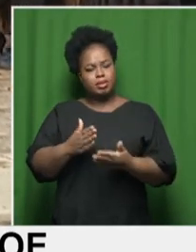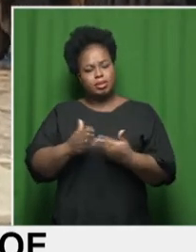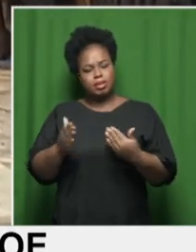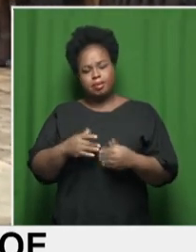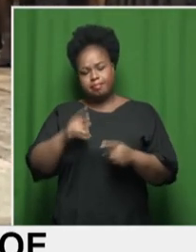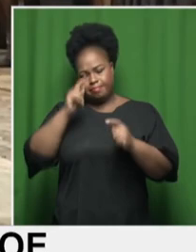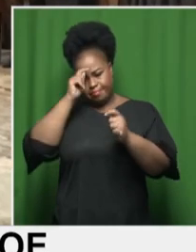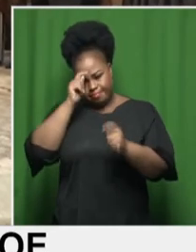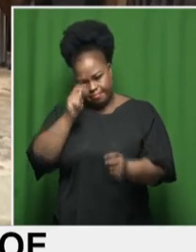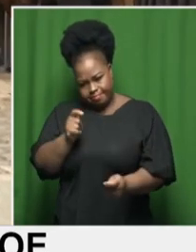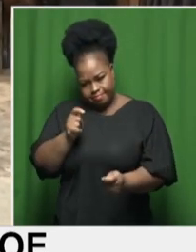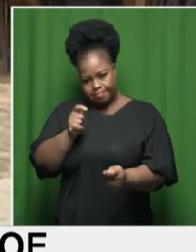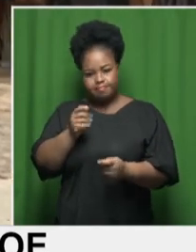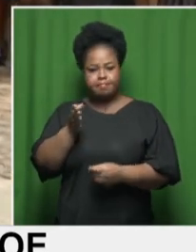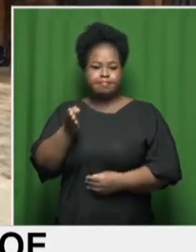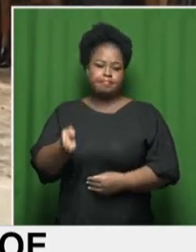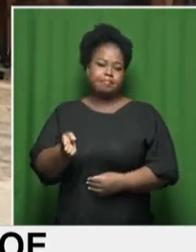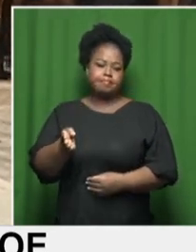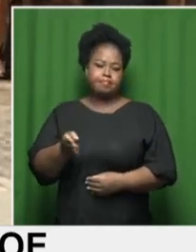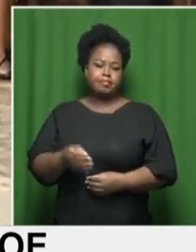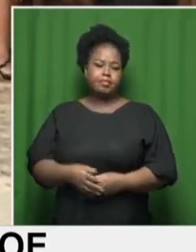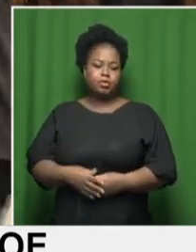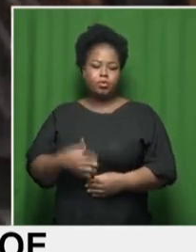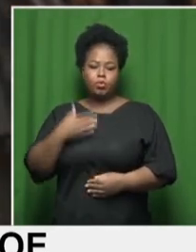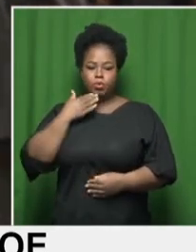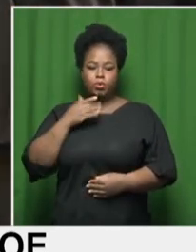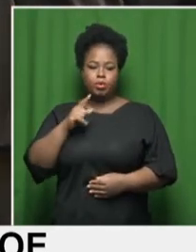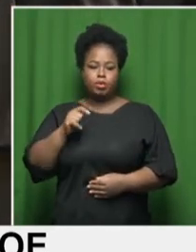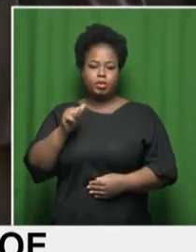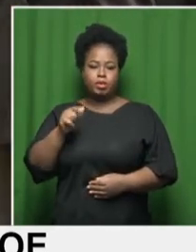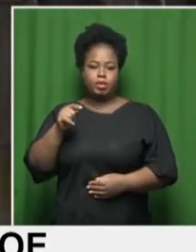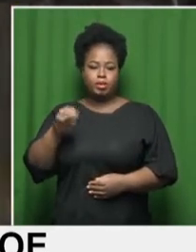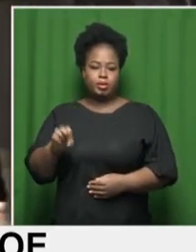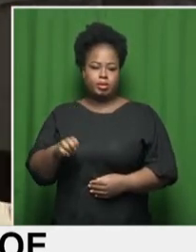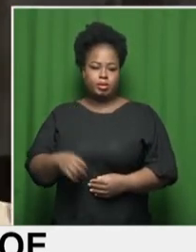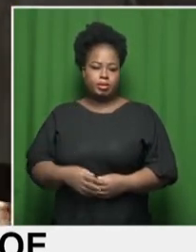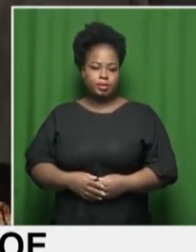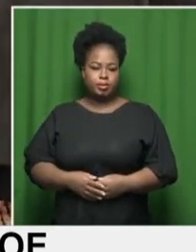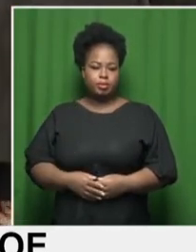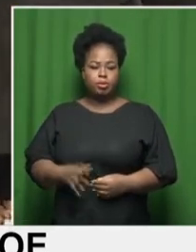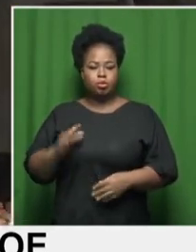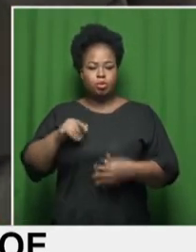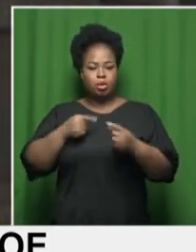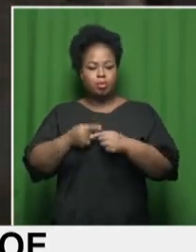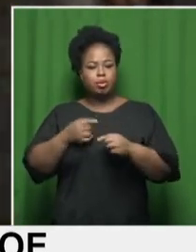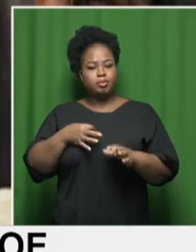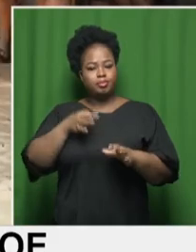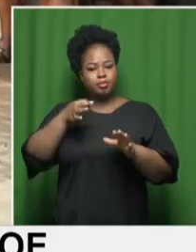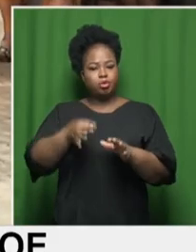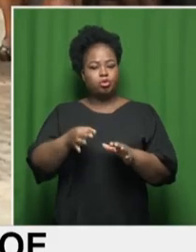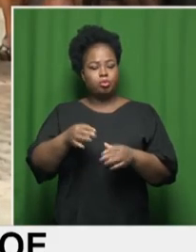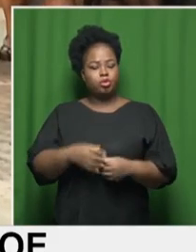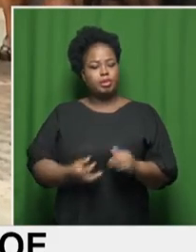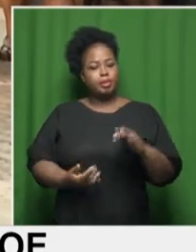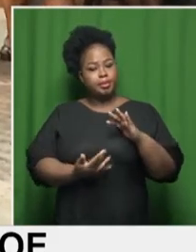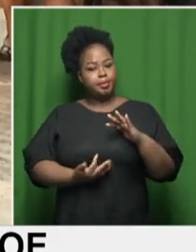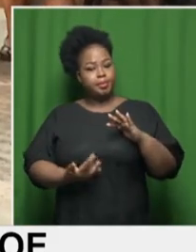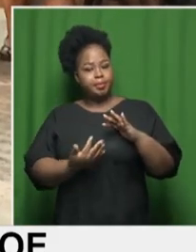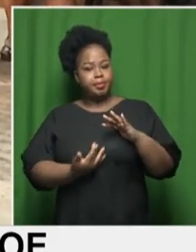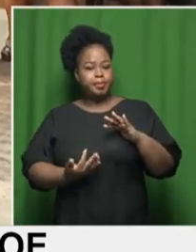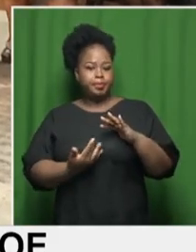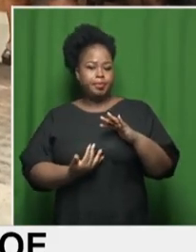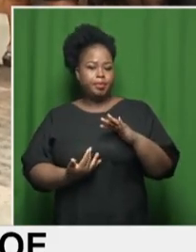their tribute to the late Ted Makgoe, talking about his contribution and his passion